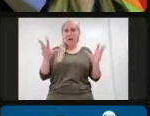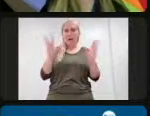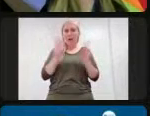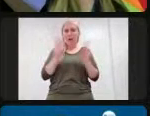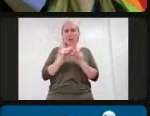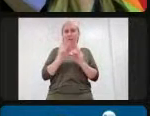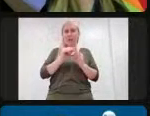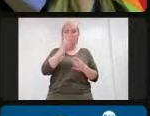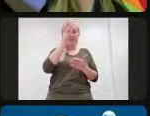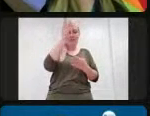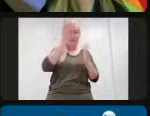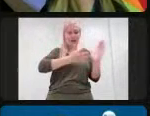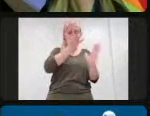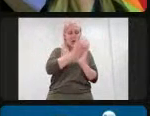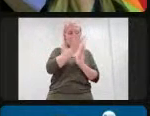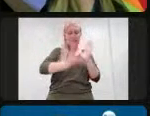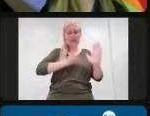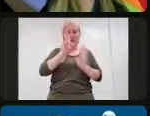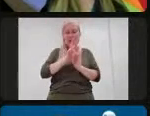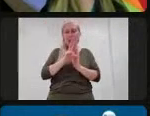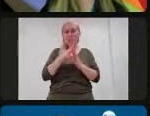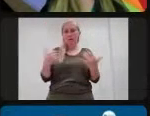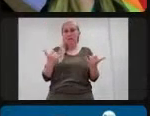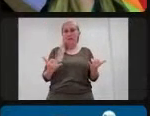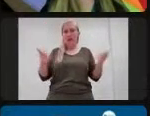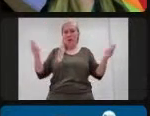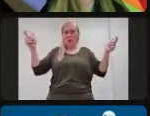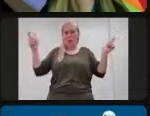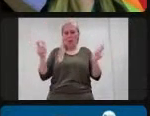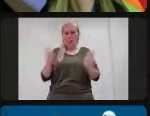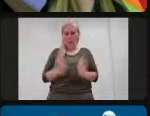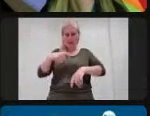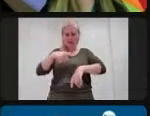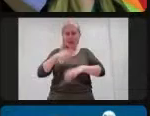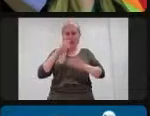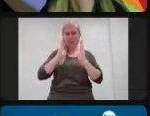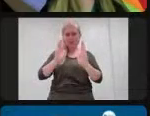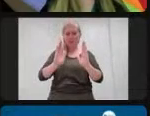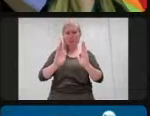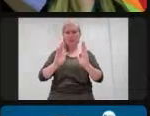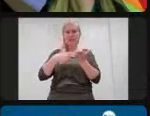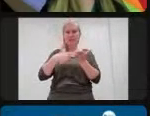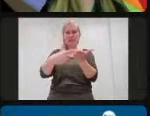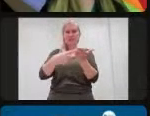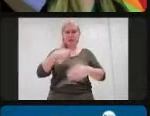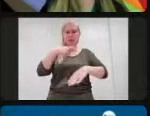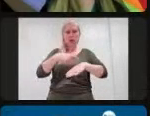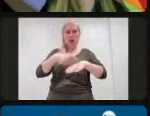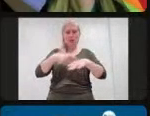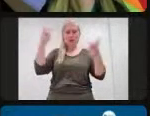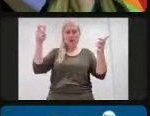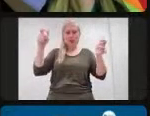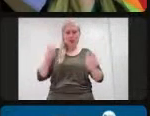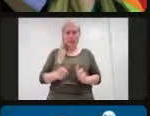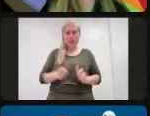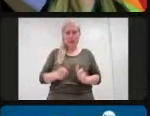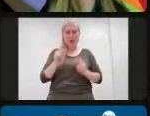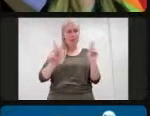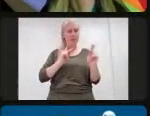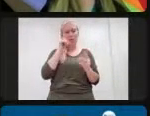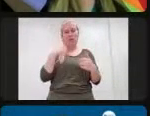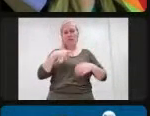the goalposts changed. Now the timing is shrunk. The discussion time has gone down. People don't have time to